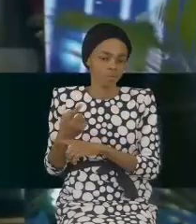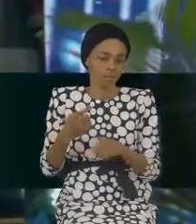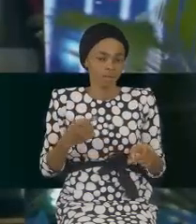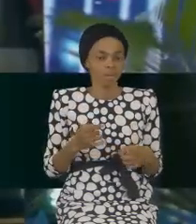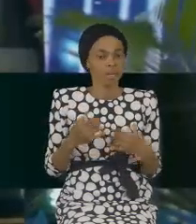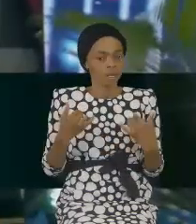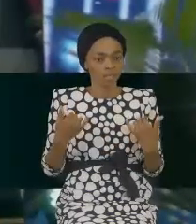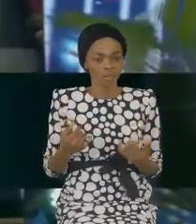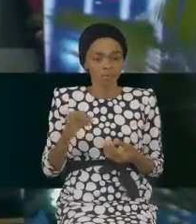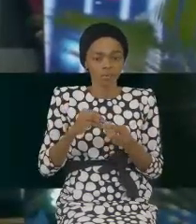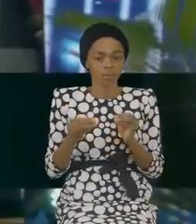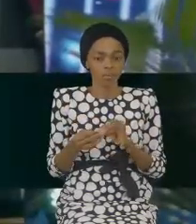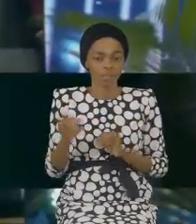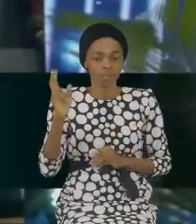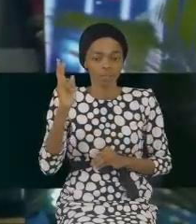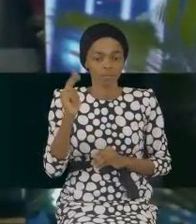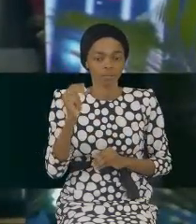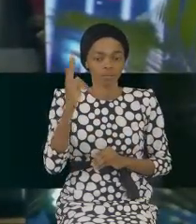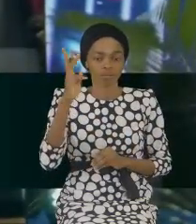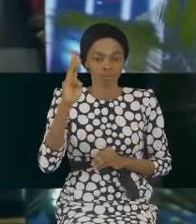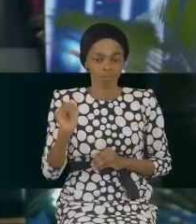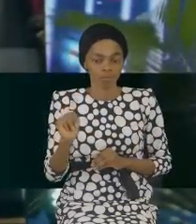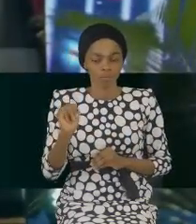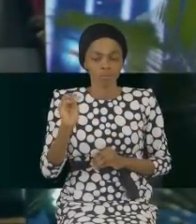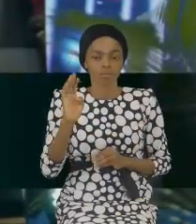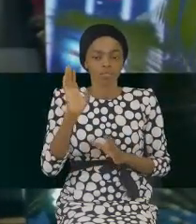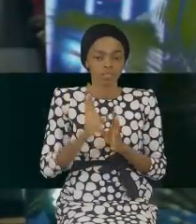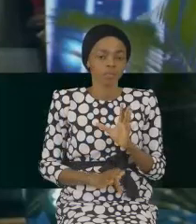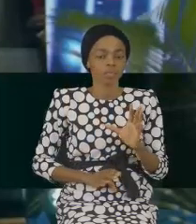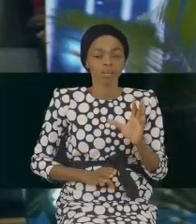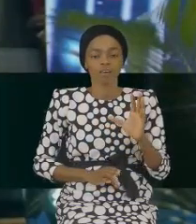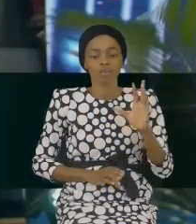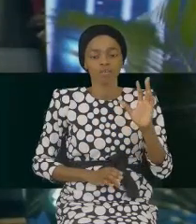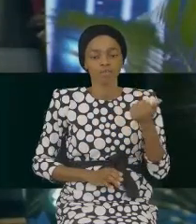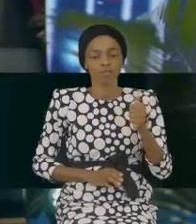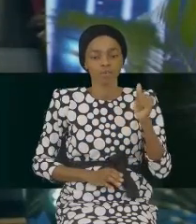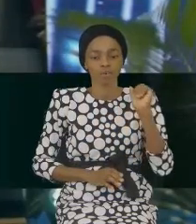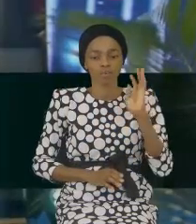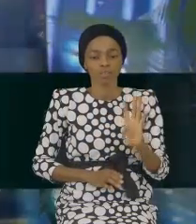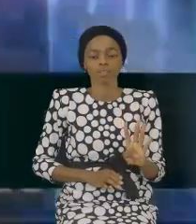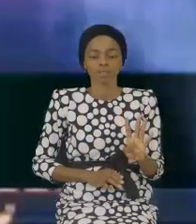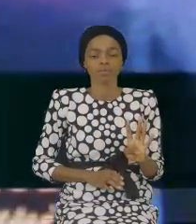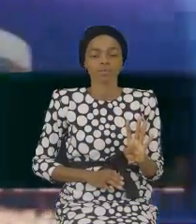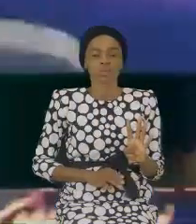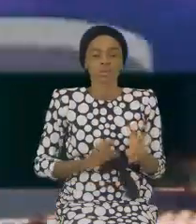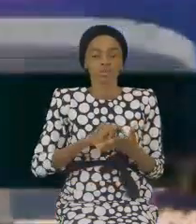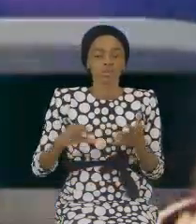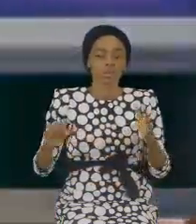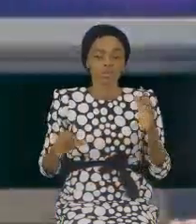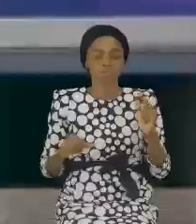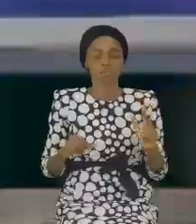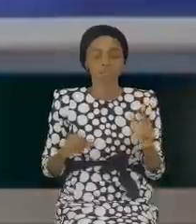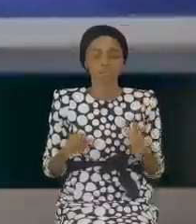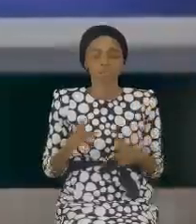at Numbers chapter 14. In Numbers chapter 14, reading from verse 3. And wherefore, as